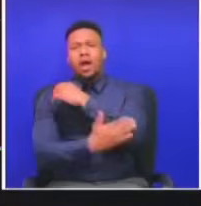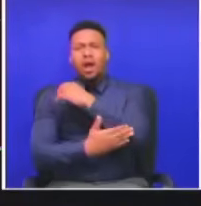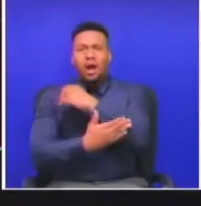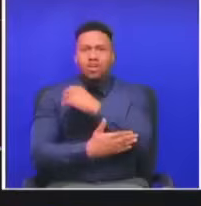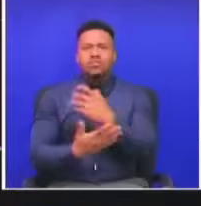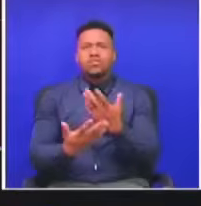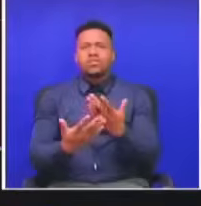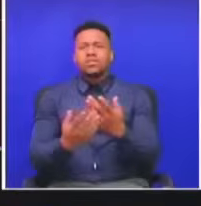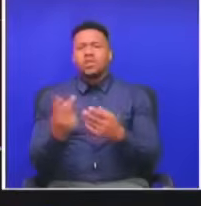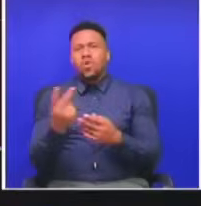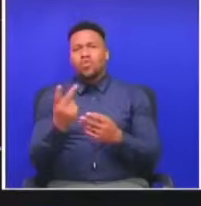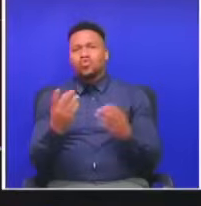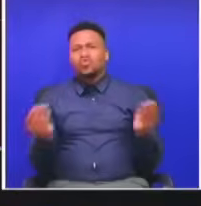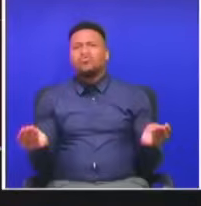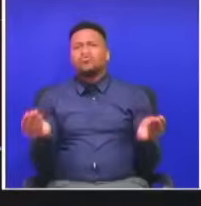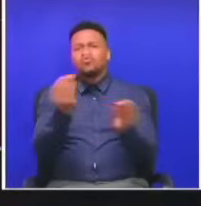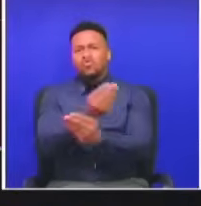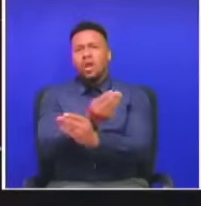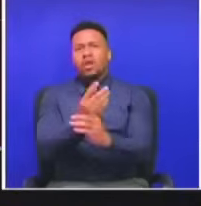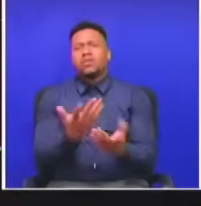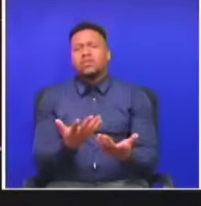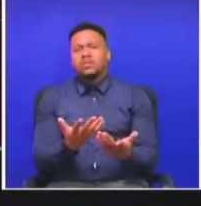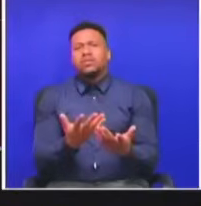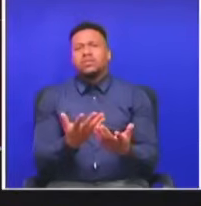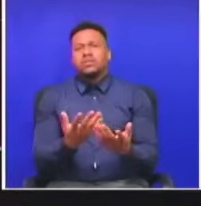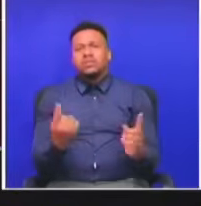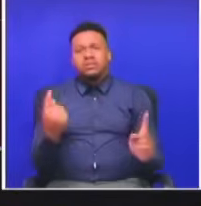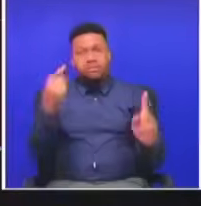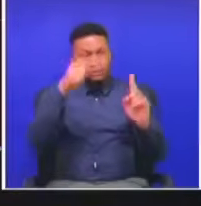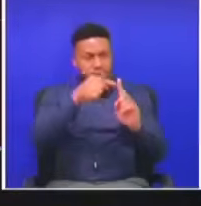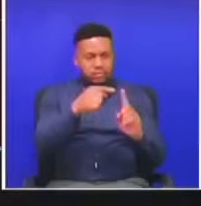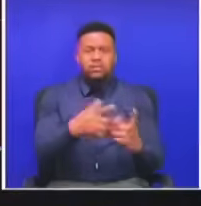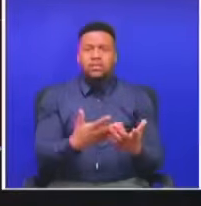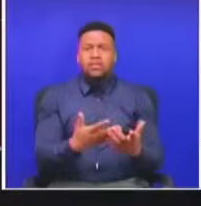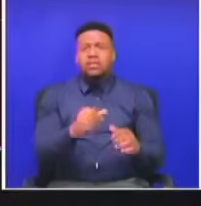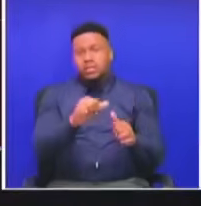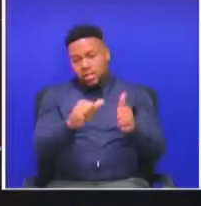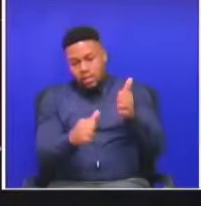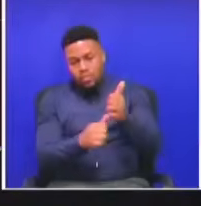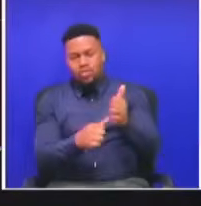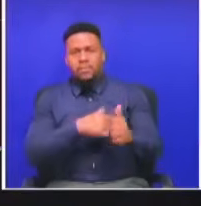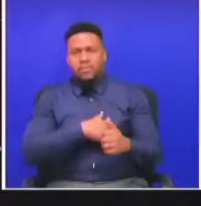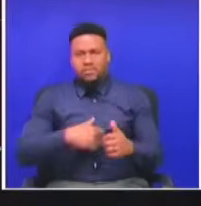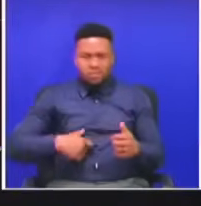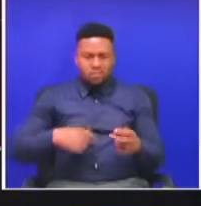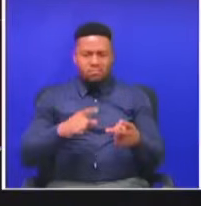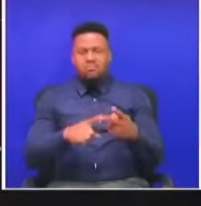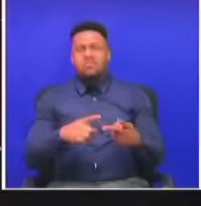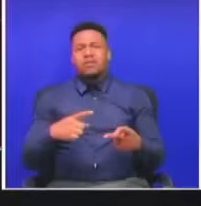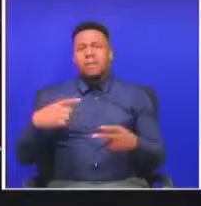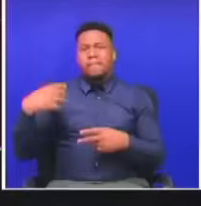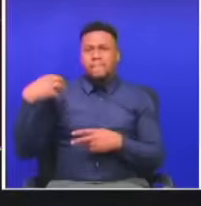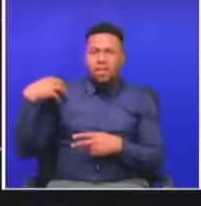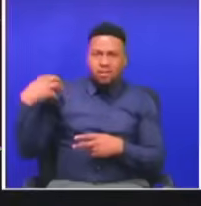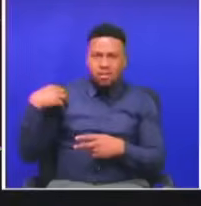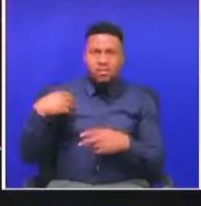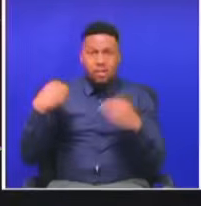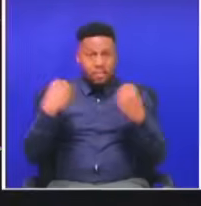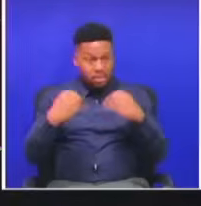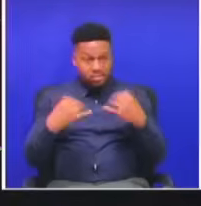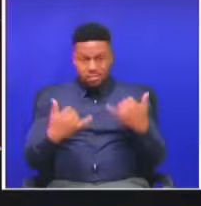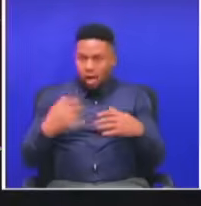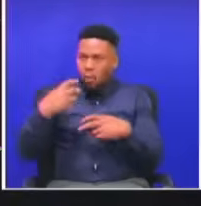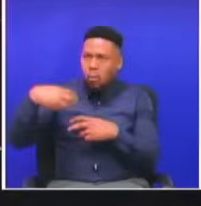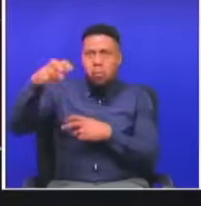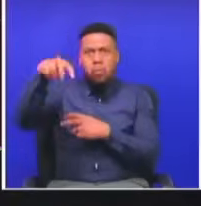if you like. The President, the Deputy President, and ministers are scouring the world,